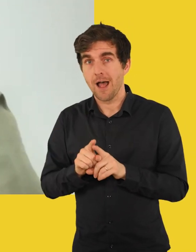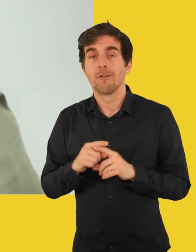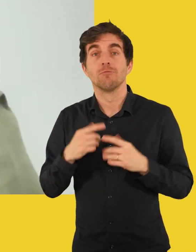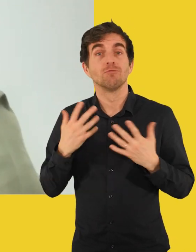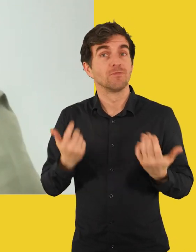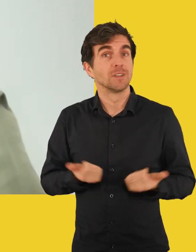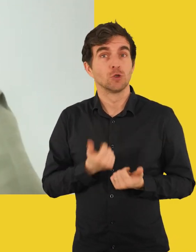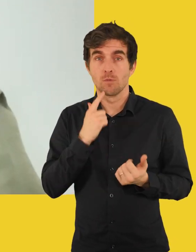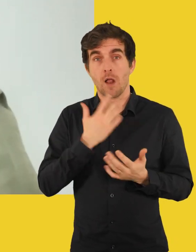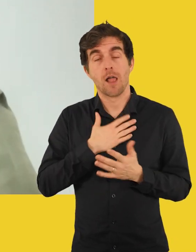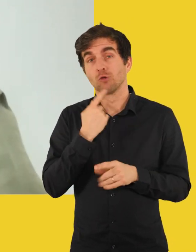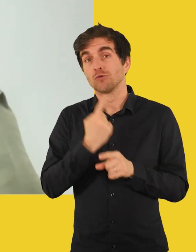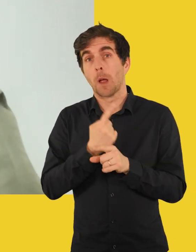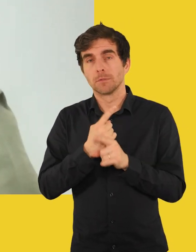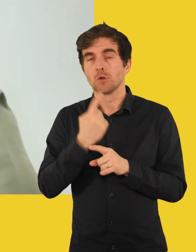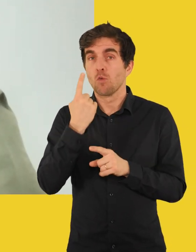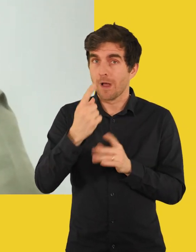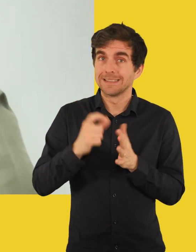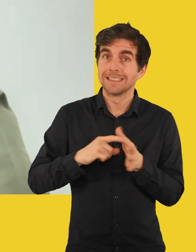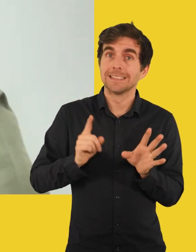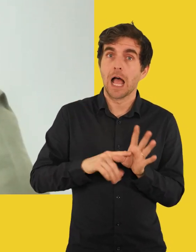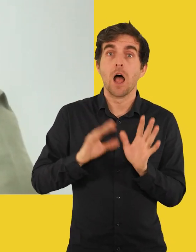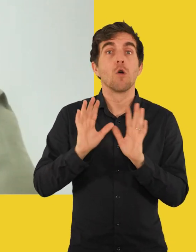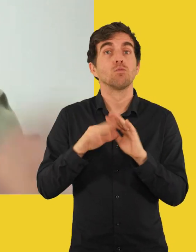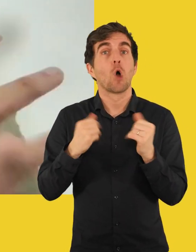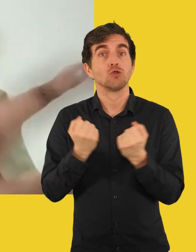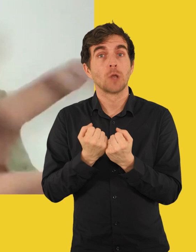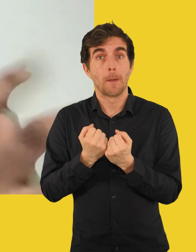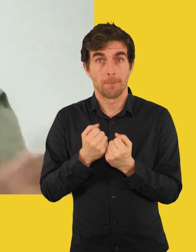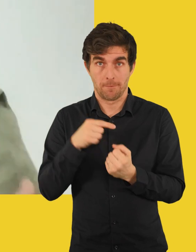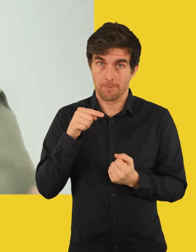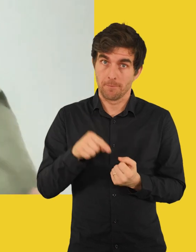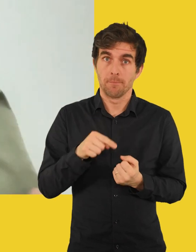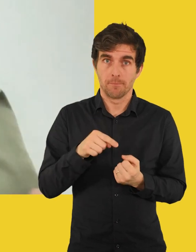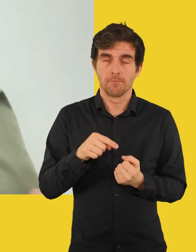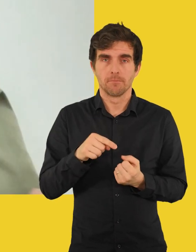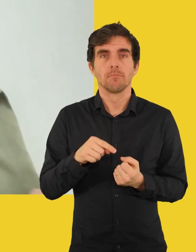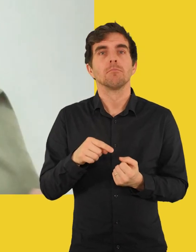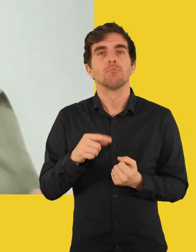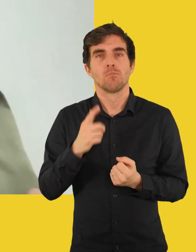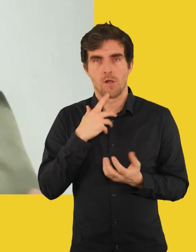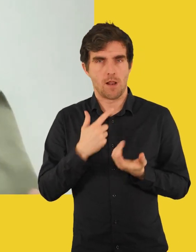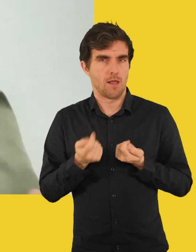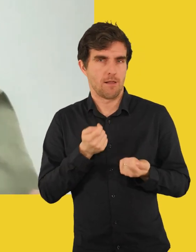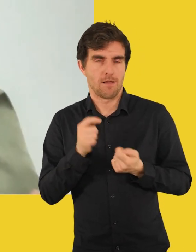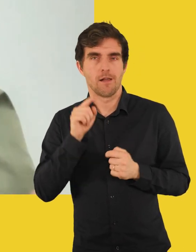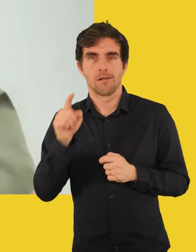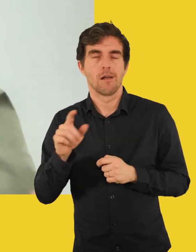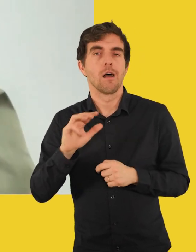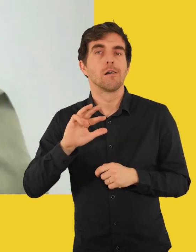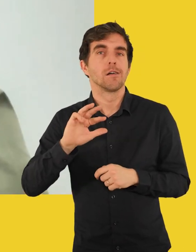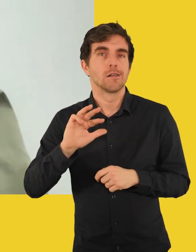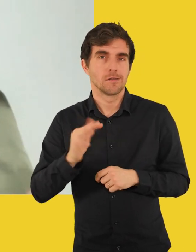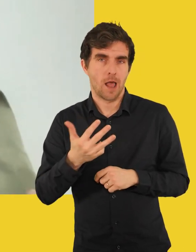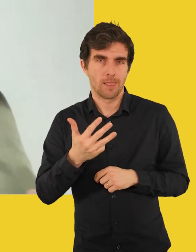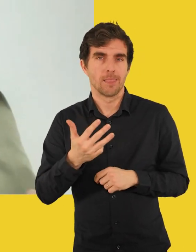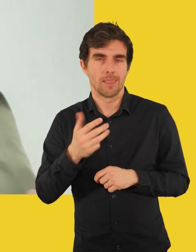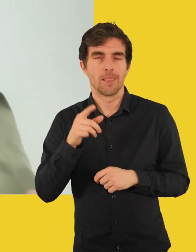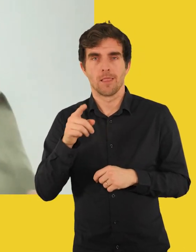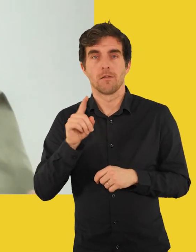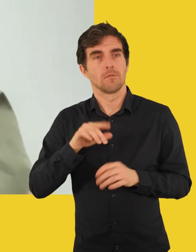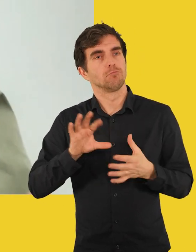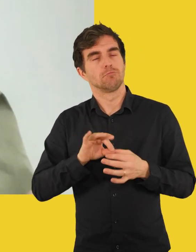well. And to end, I would also talk about the one-day workshop that we are hosting on the